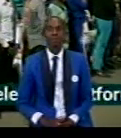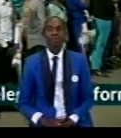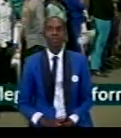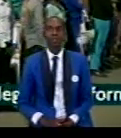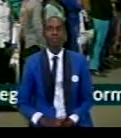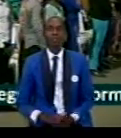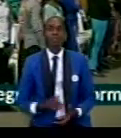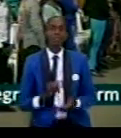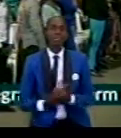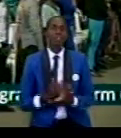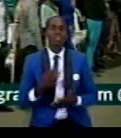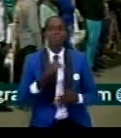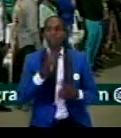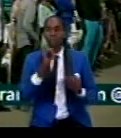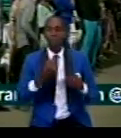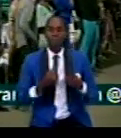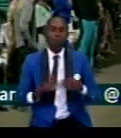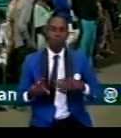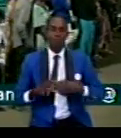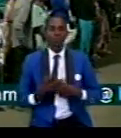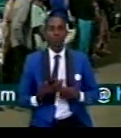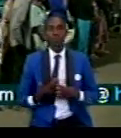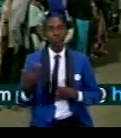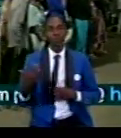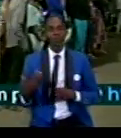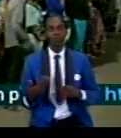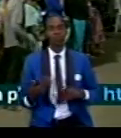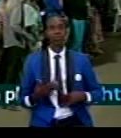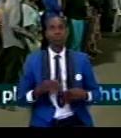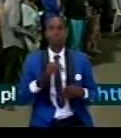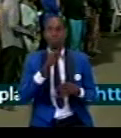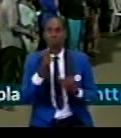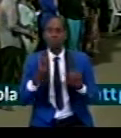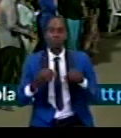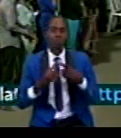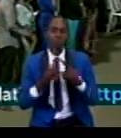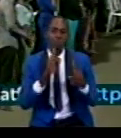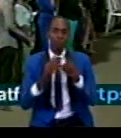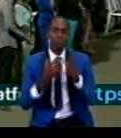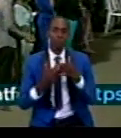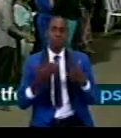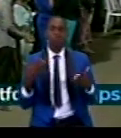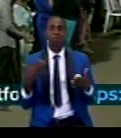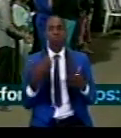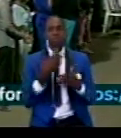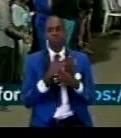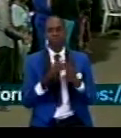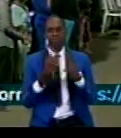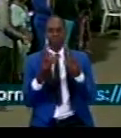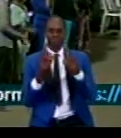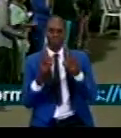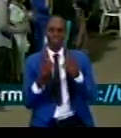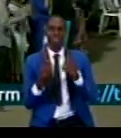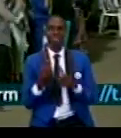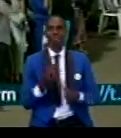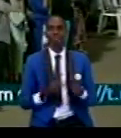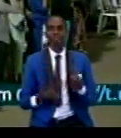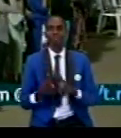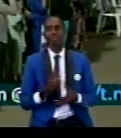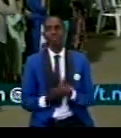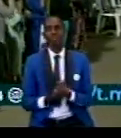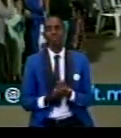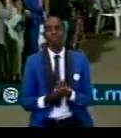you couldn't talk before, please test them. You couldn't hear before, please speak to their